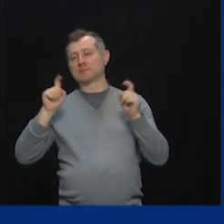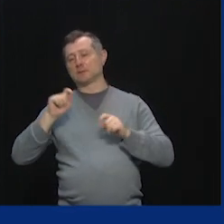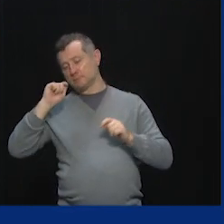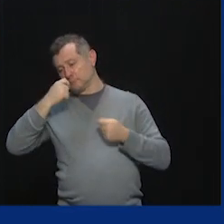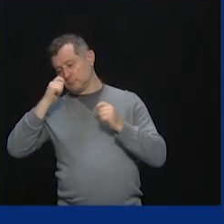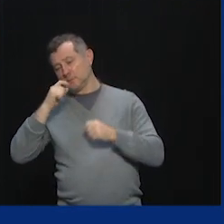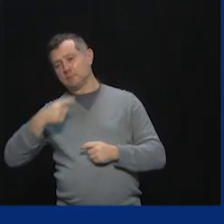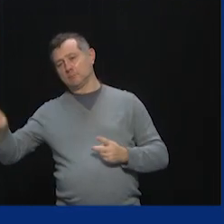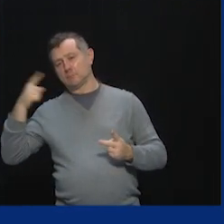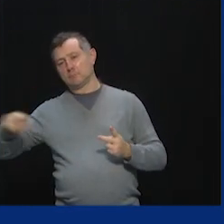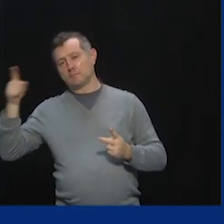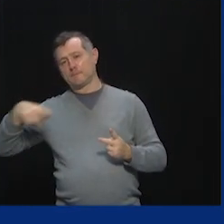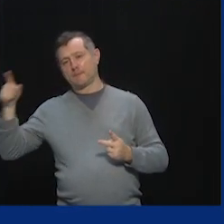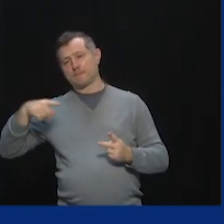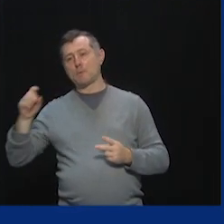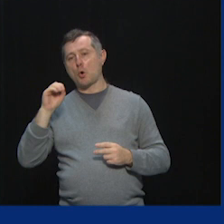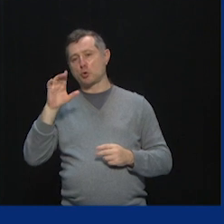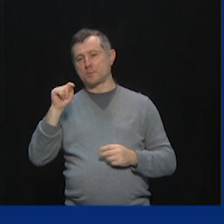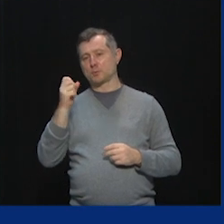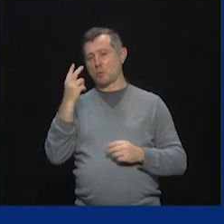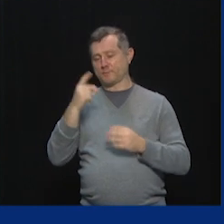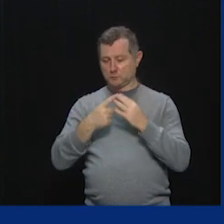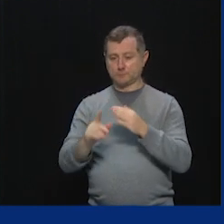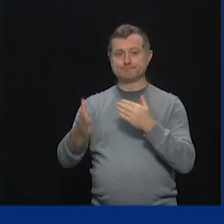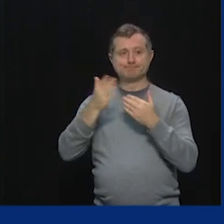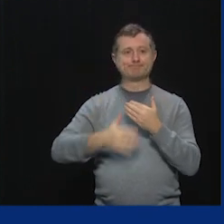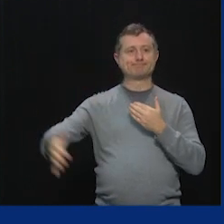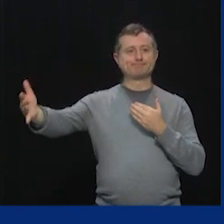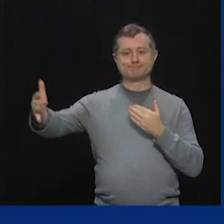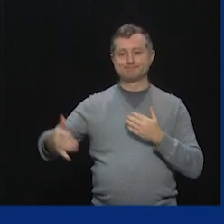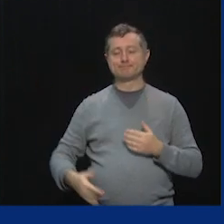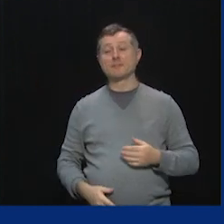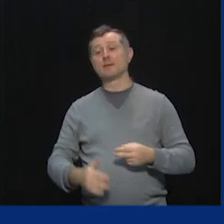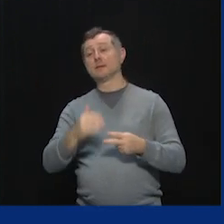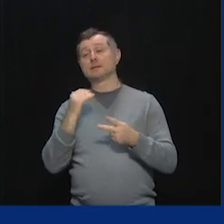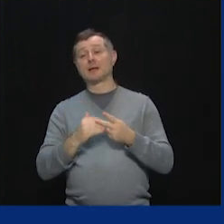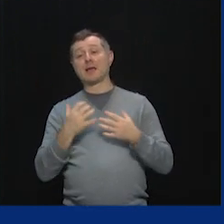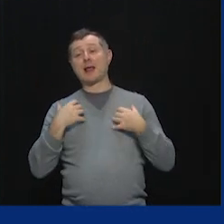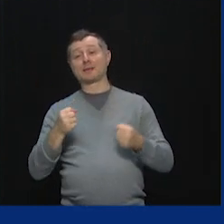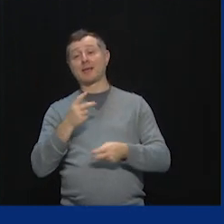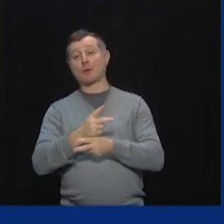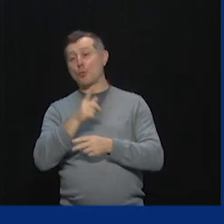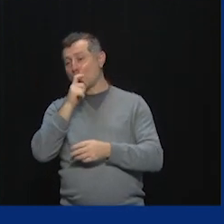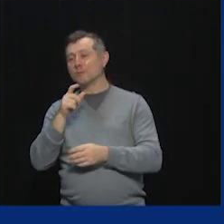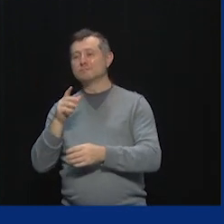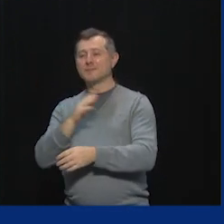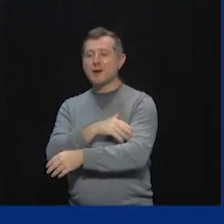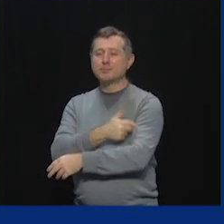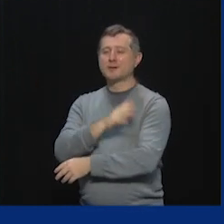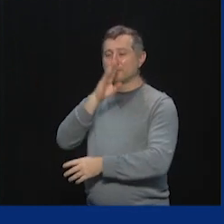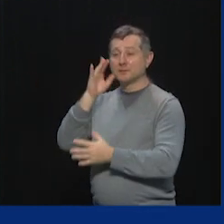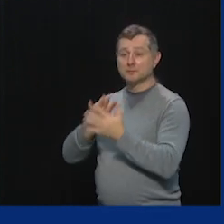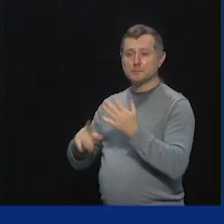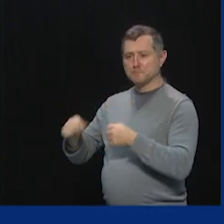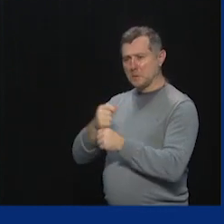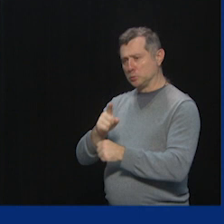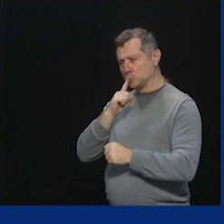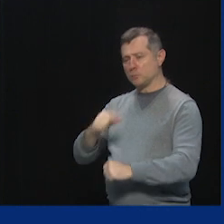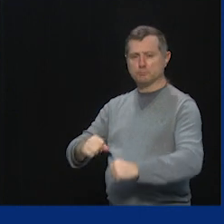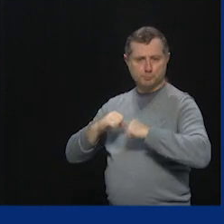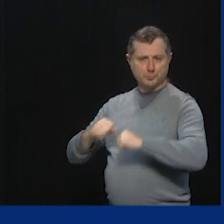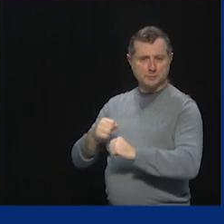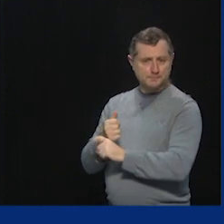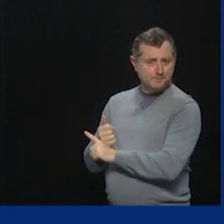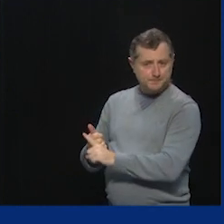workers, these are the ones that are most exposed to the virus. We have to make sure that they're protected, as well as people they come in contact. They have to be vaccinated, and